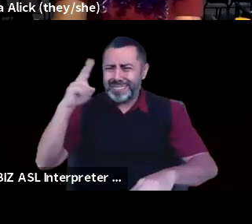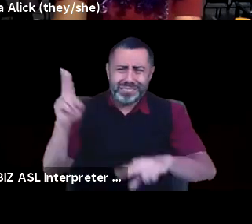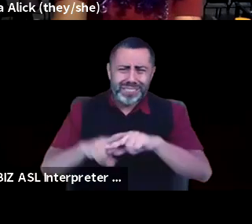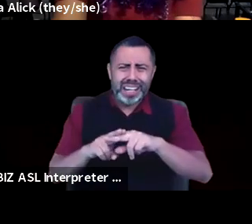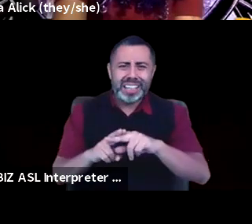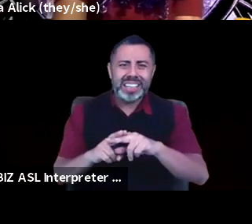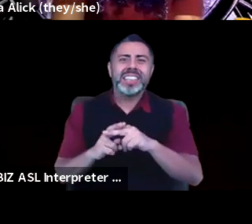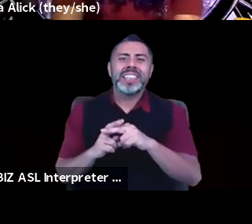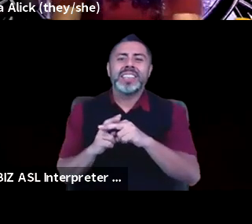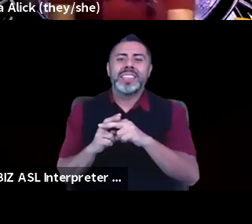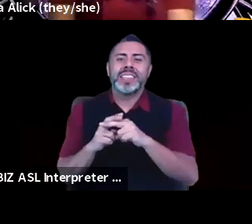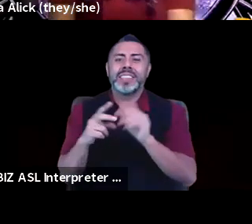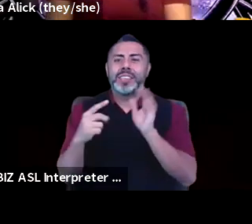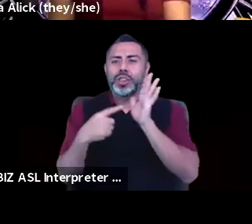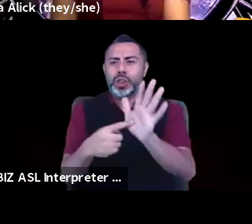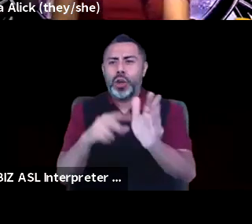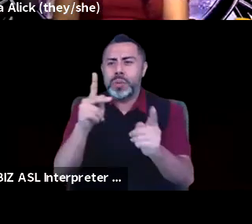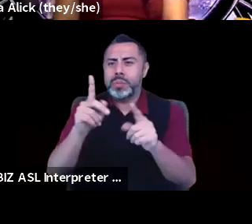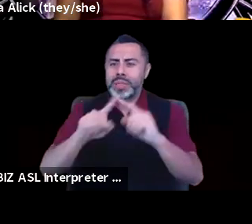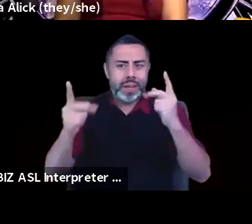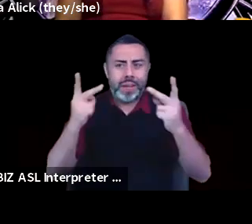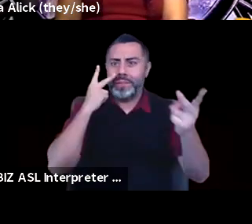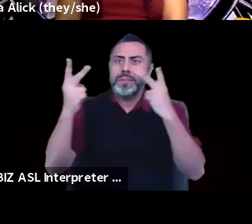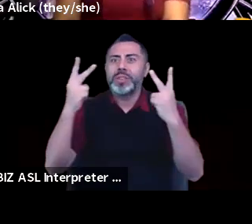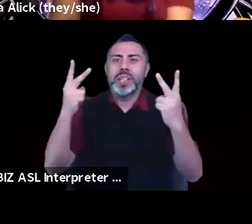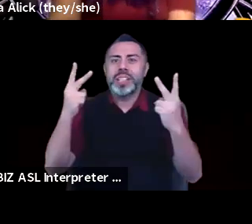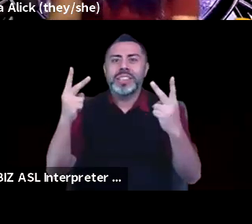bring people to a different visual world, which is